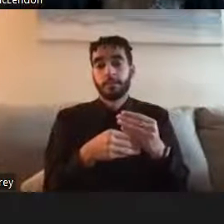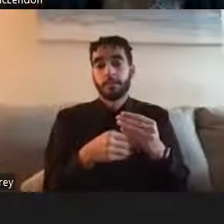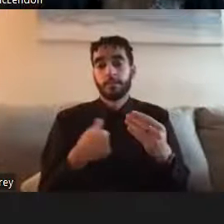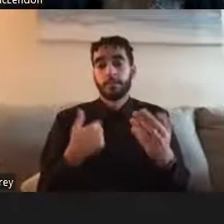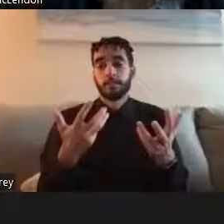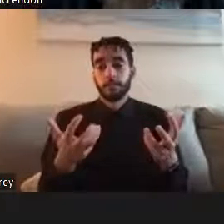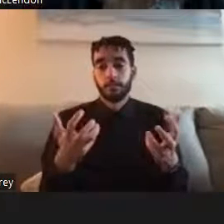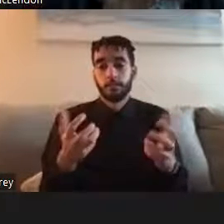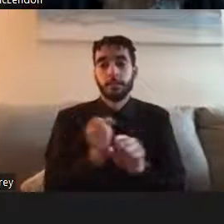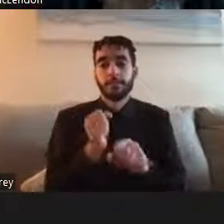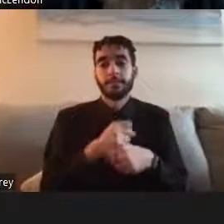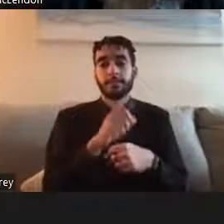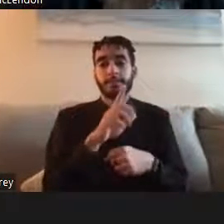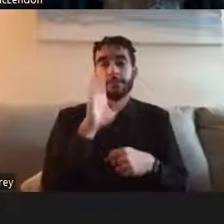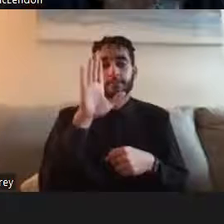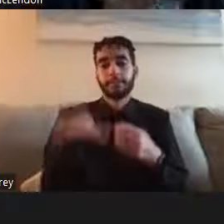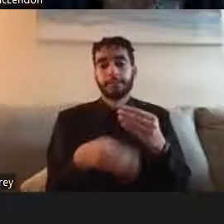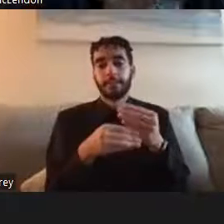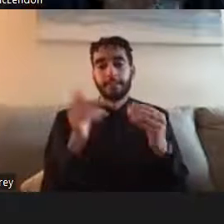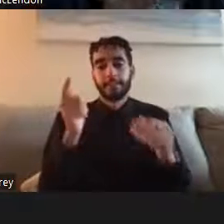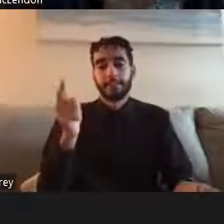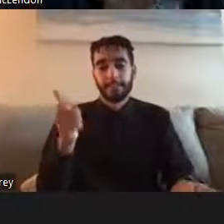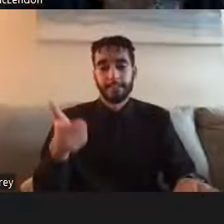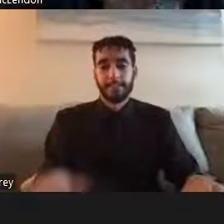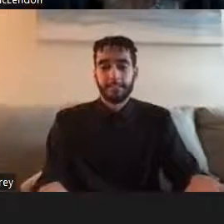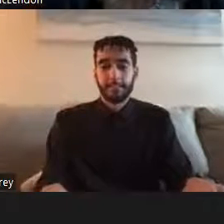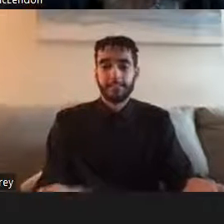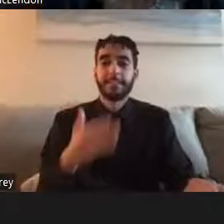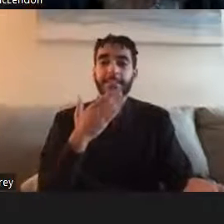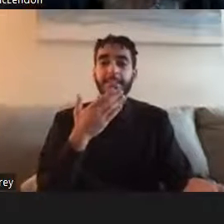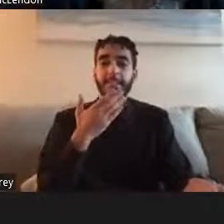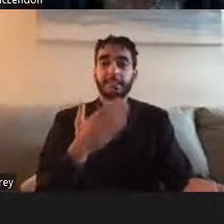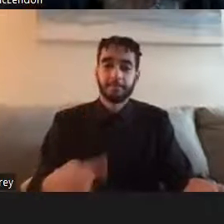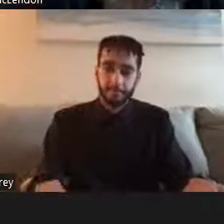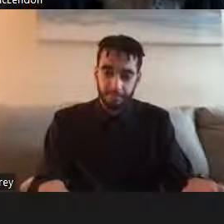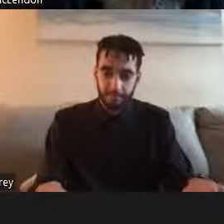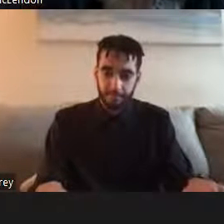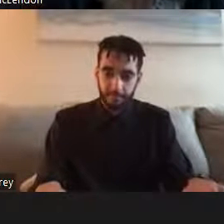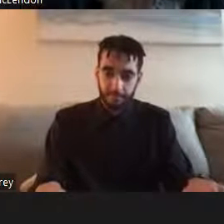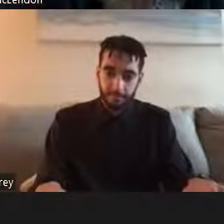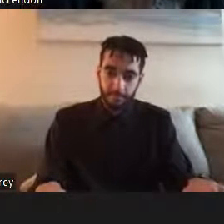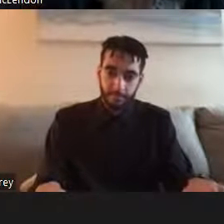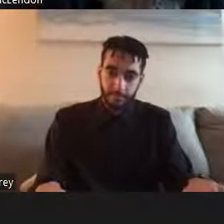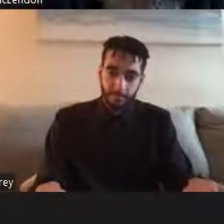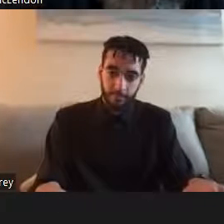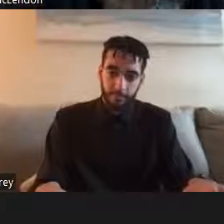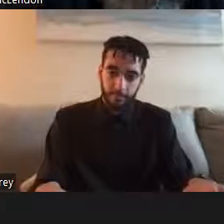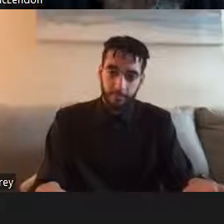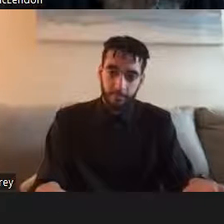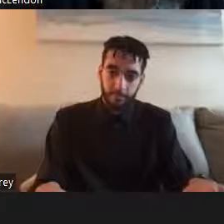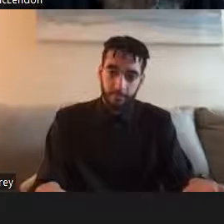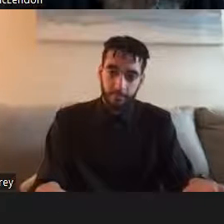sure that we add that verbiage in there. Thank you. Yes.